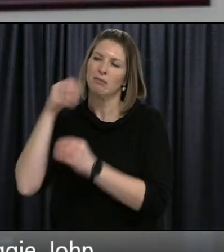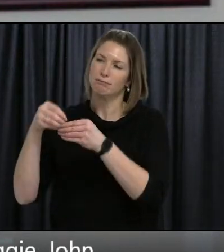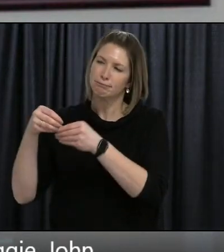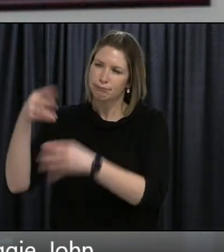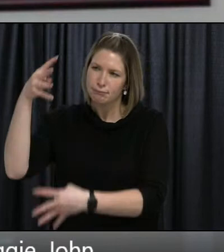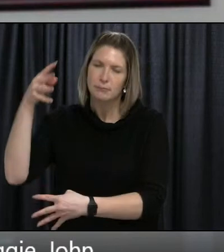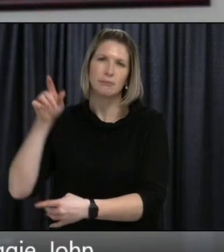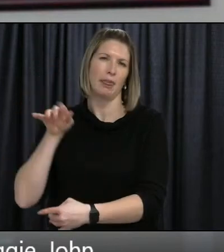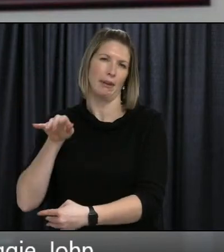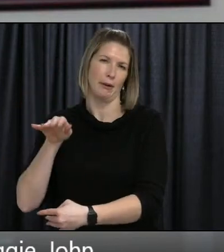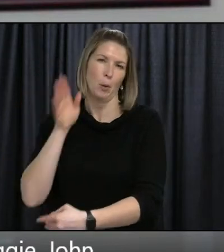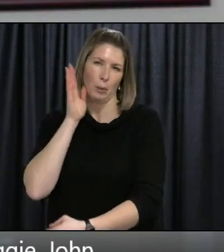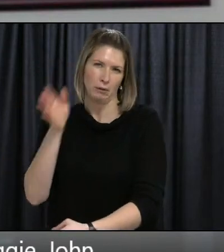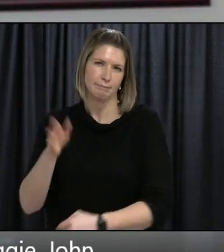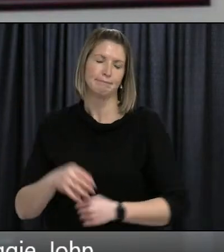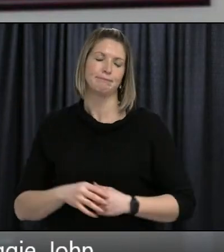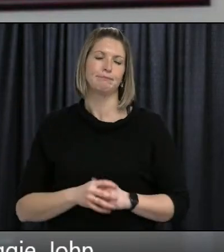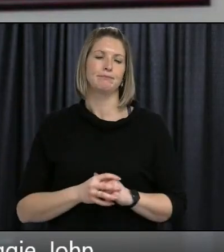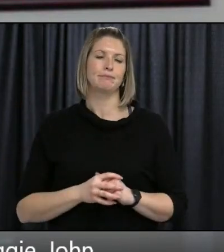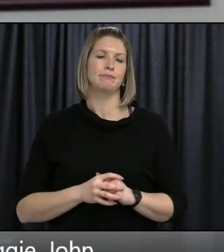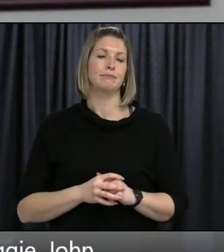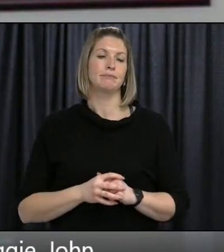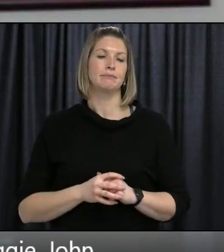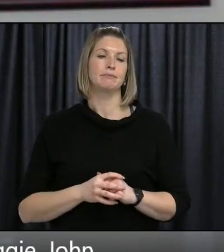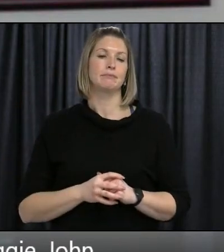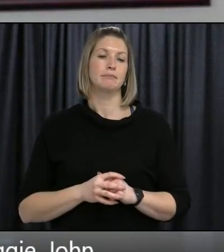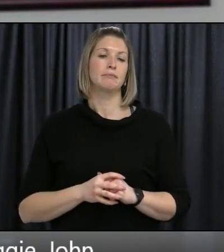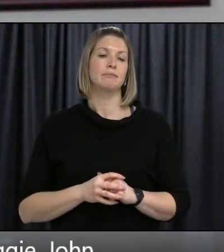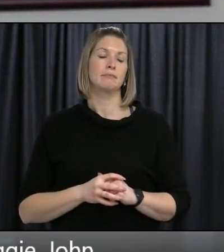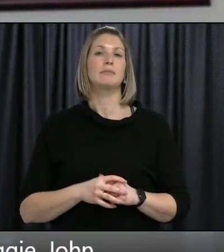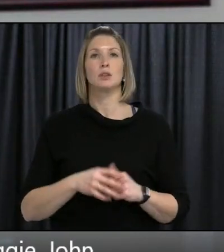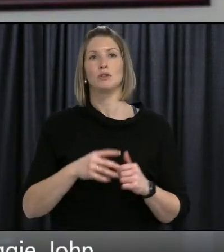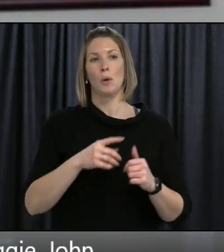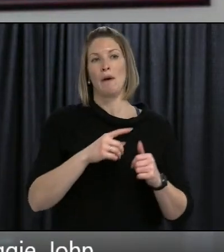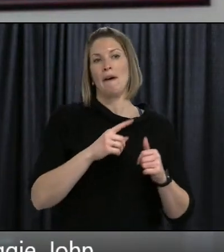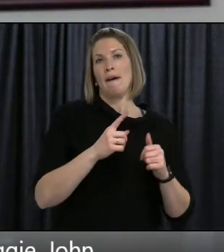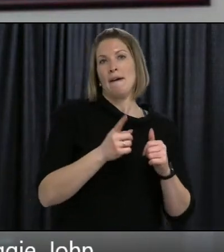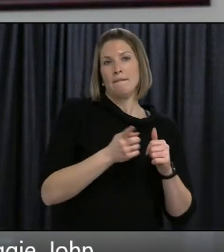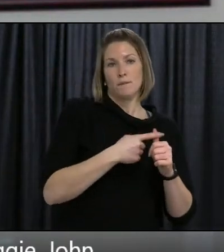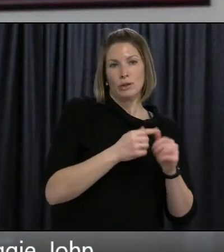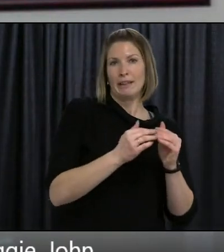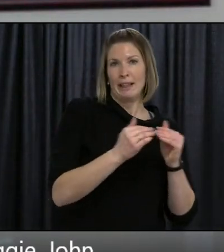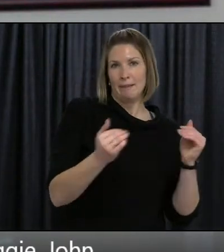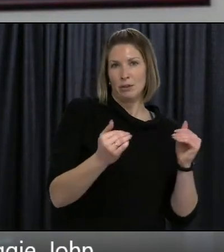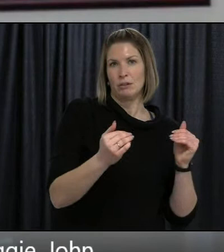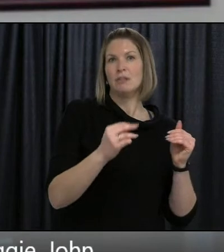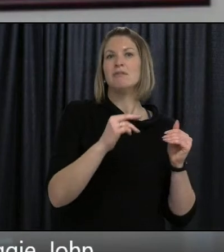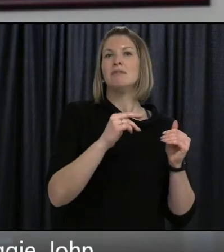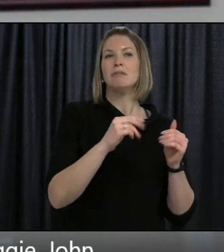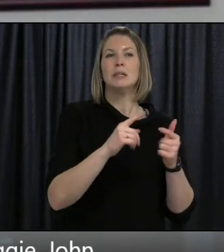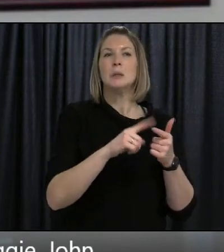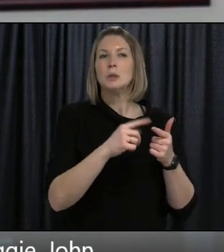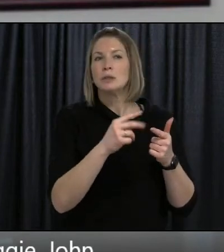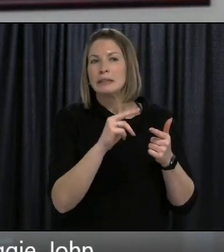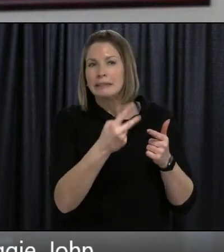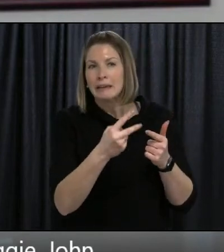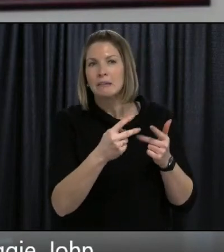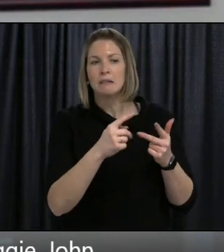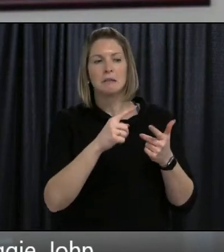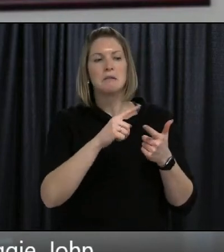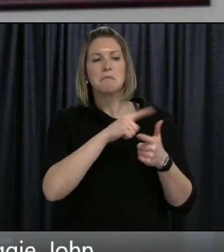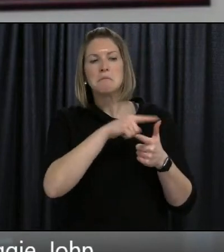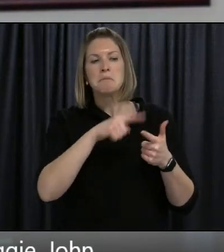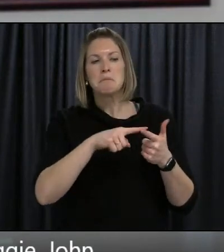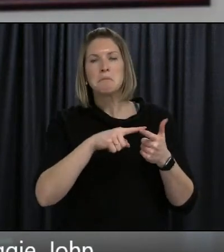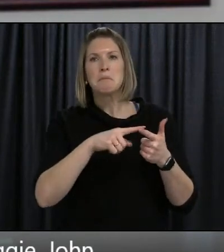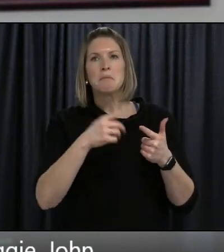The phase 2 and 3, we also look to have additional vaccines from maybe AstraZeneca and Janssen and